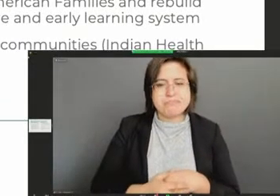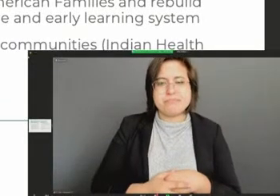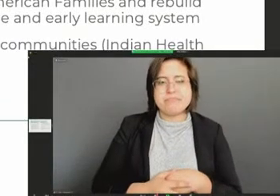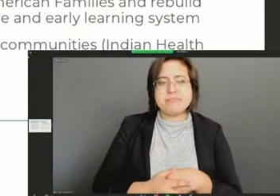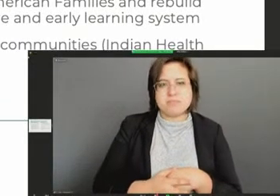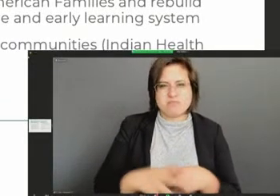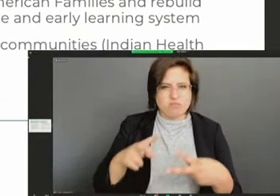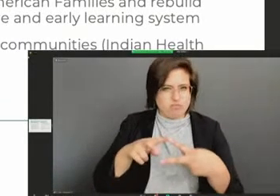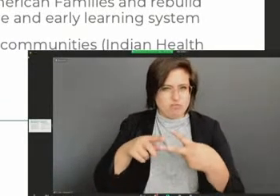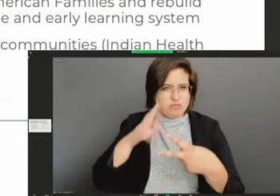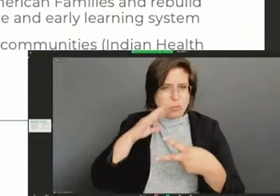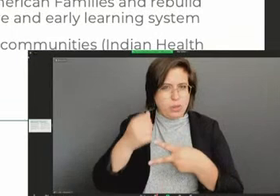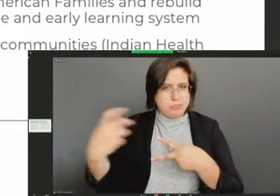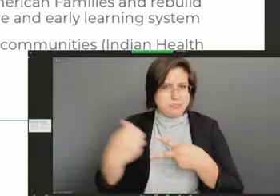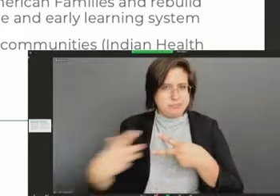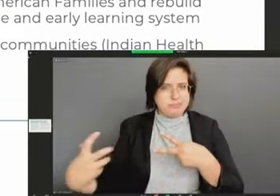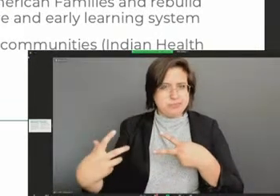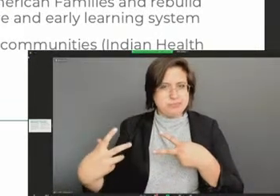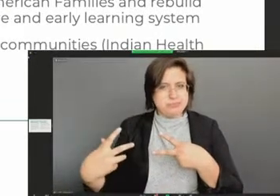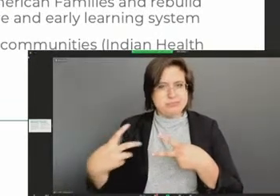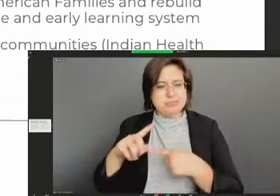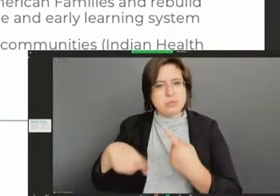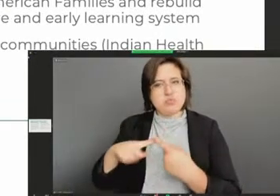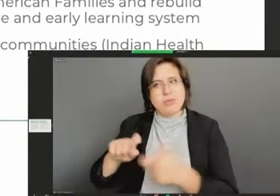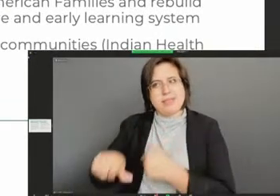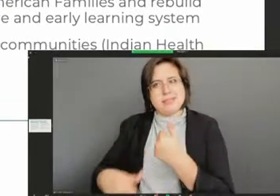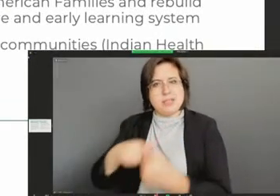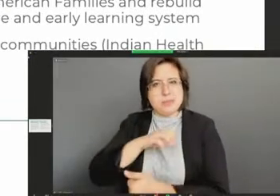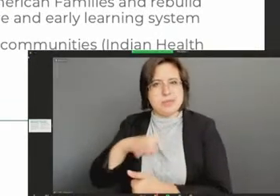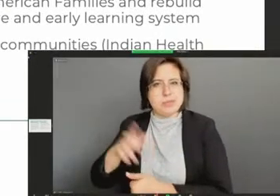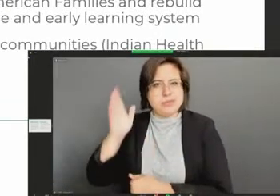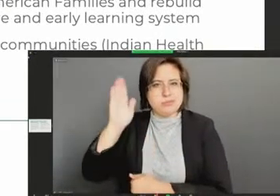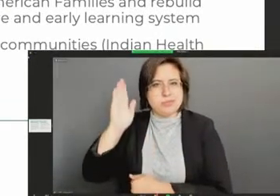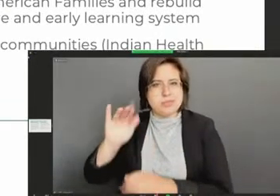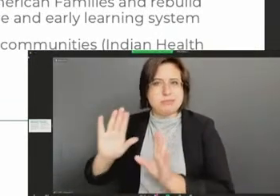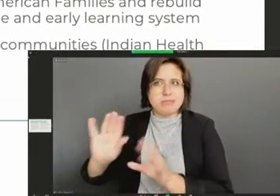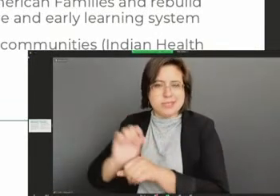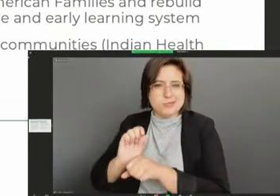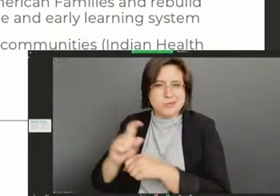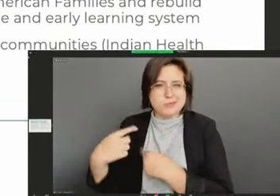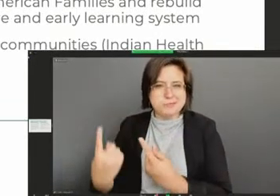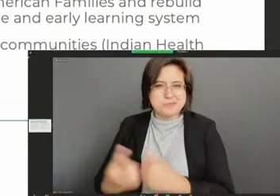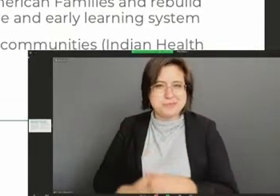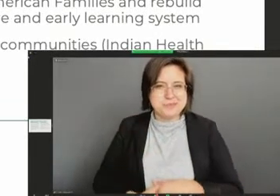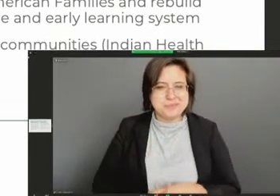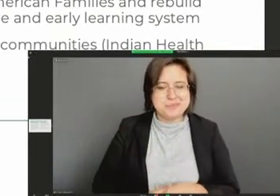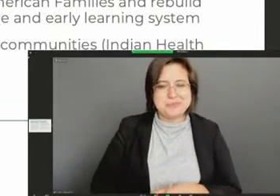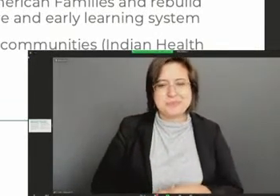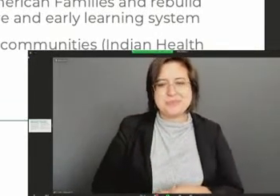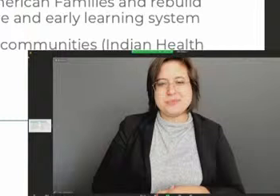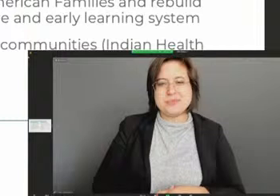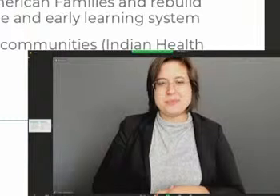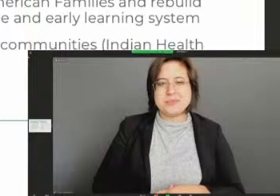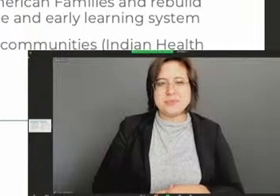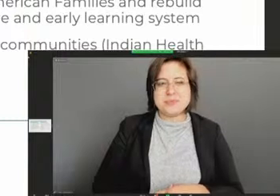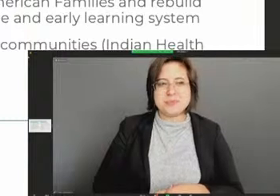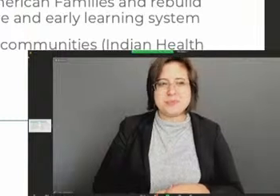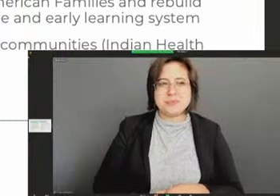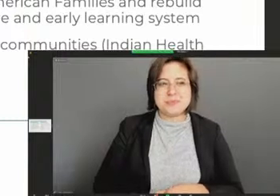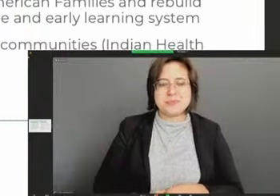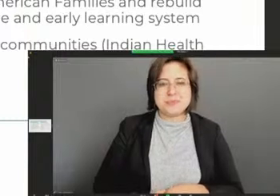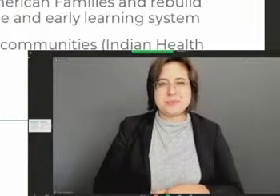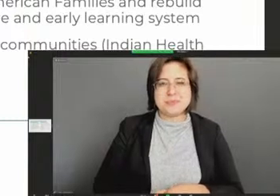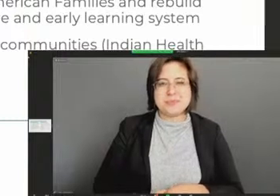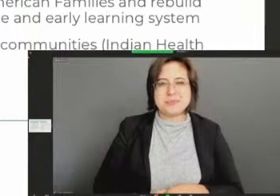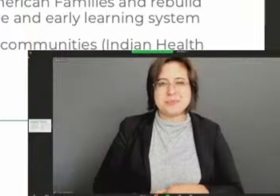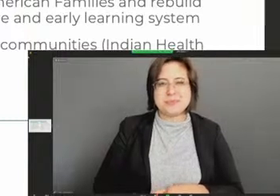details from the chairs when they present amazing work that they have done over the month. An example